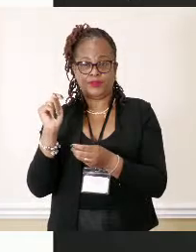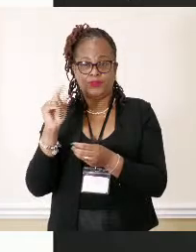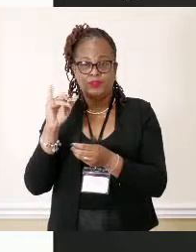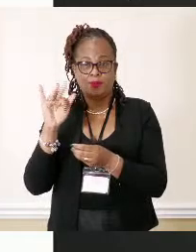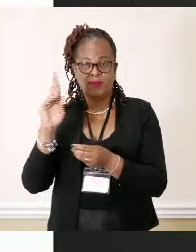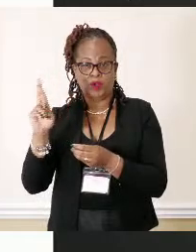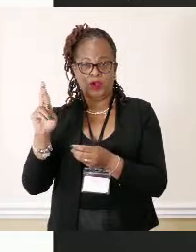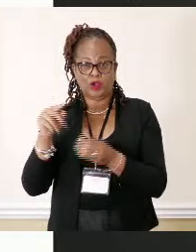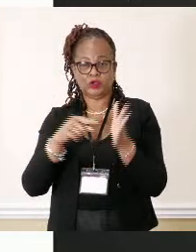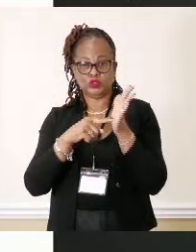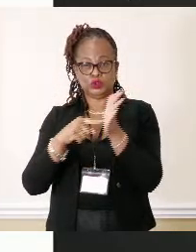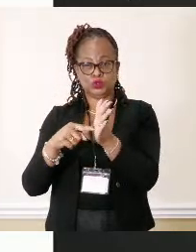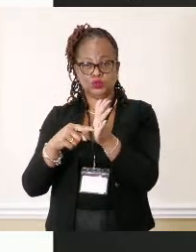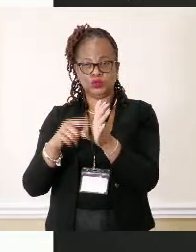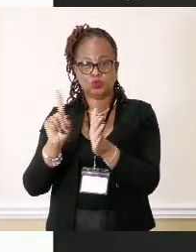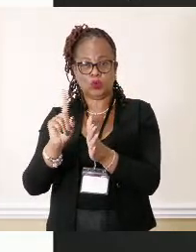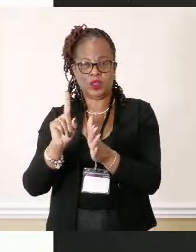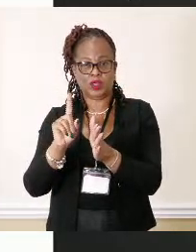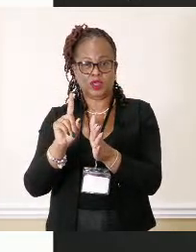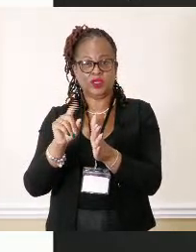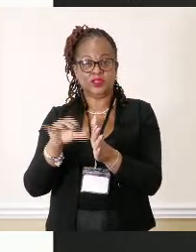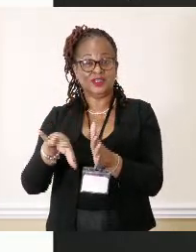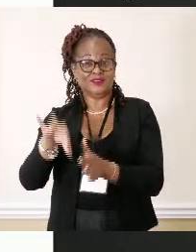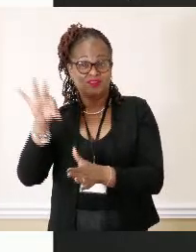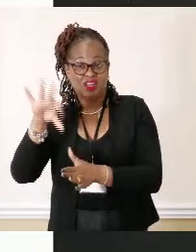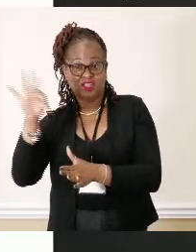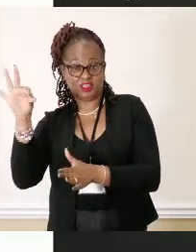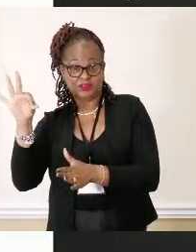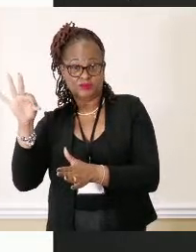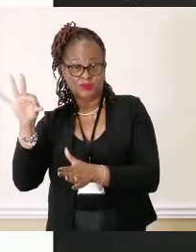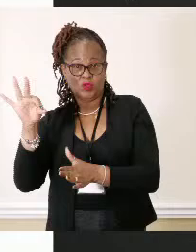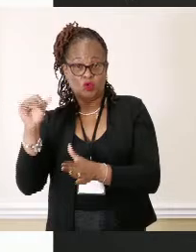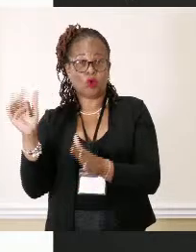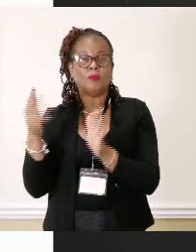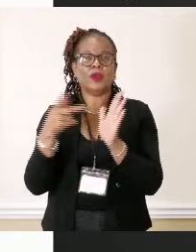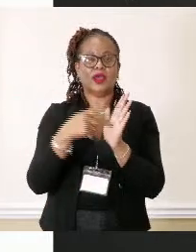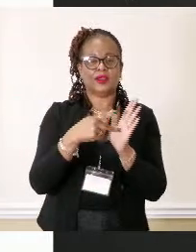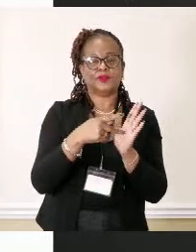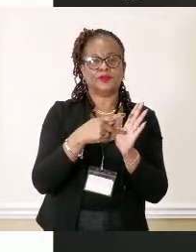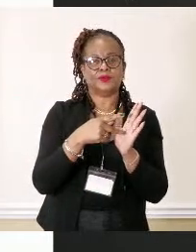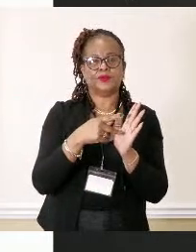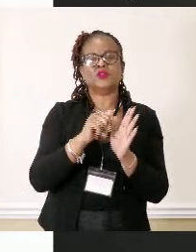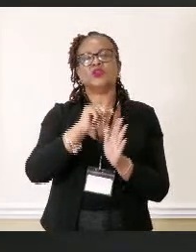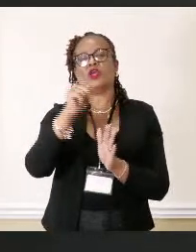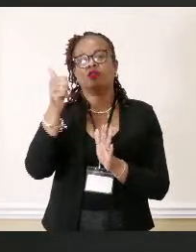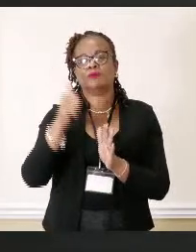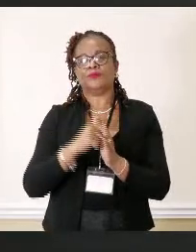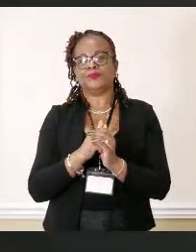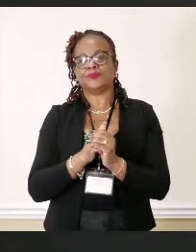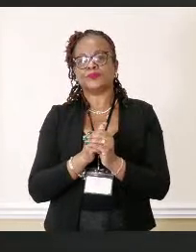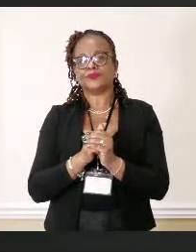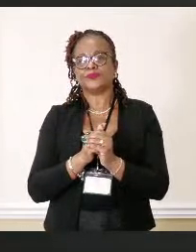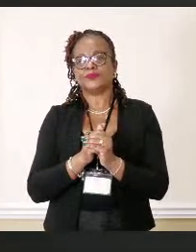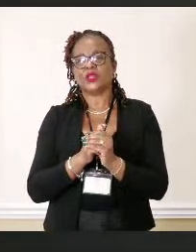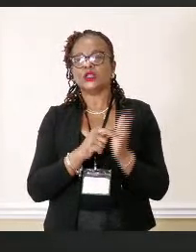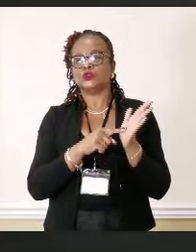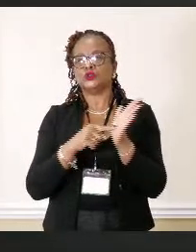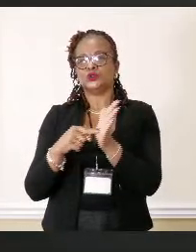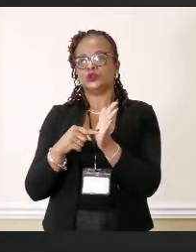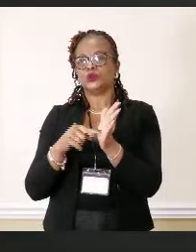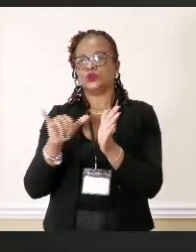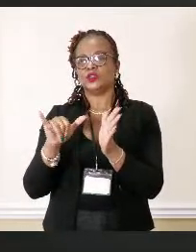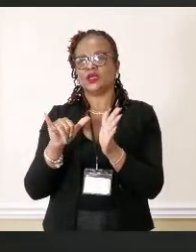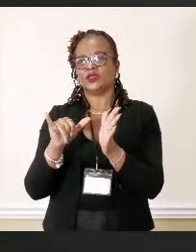bar shows where they're detected. Now, go back for me to the other slide, and it shows that